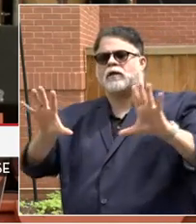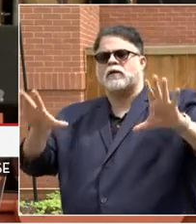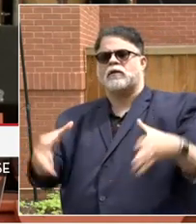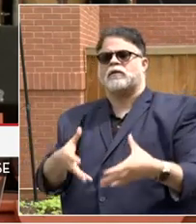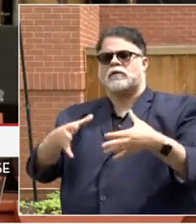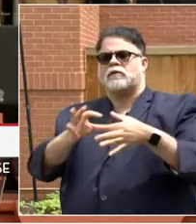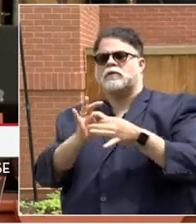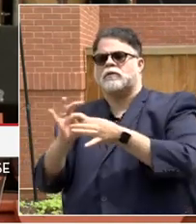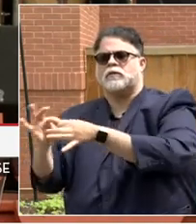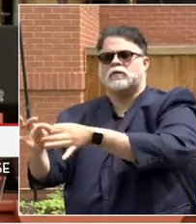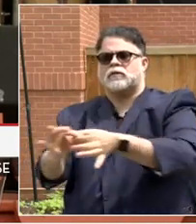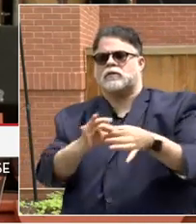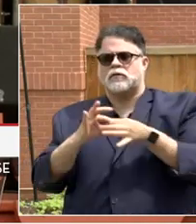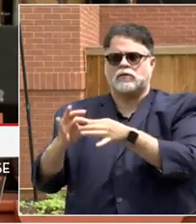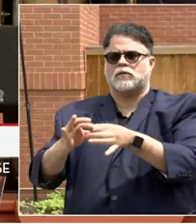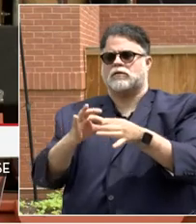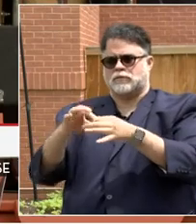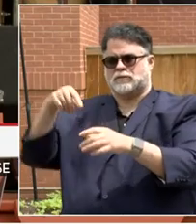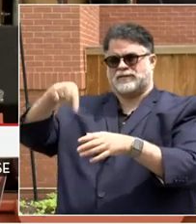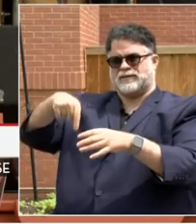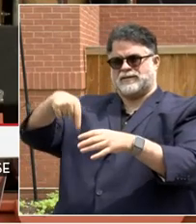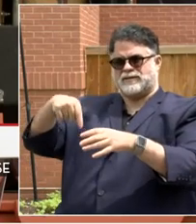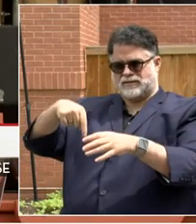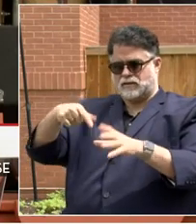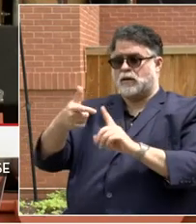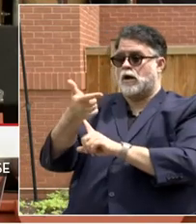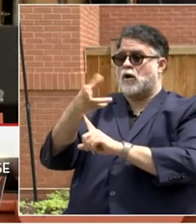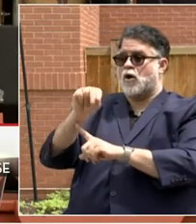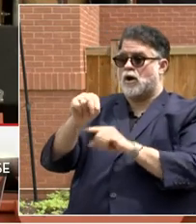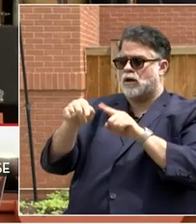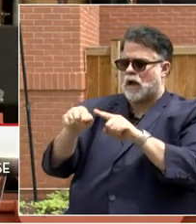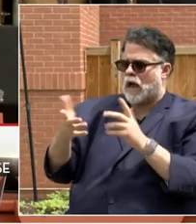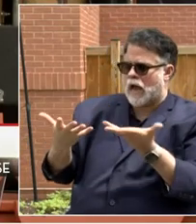are carrying guns, they're scared too.